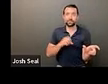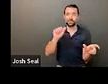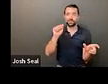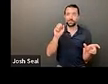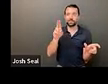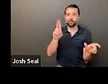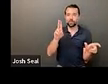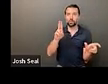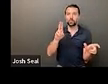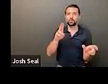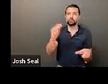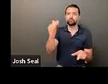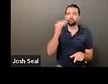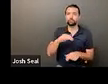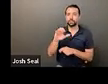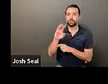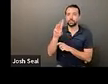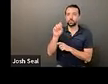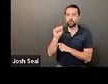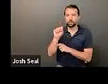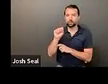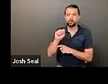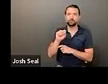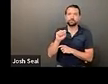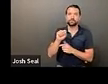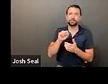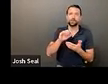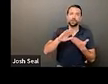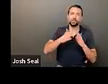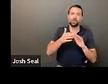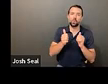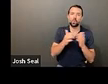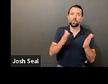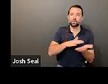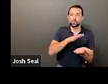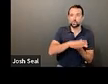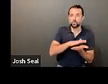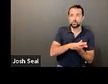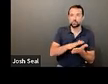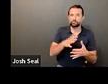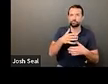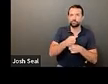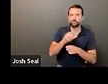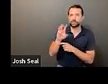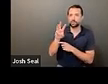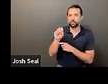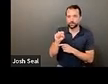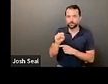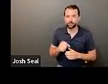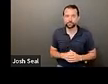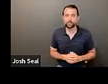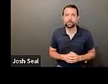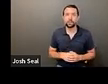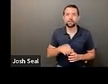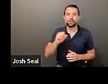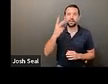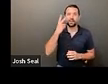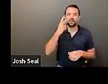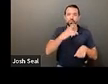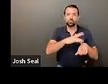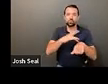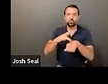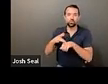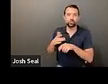is Communities Without Schools. So you can see all the resources there. So this is primarily for the